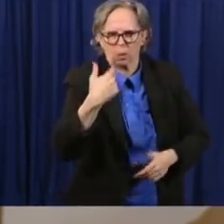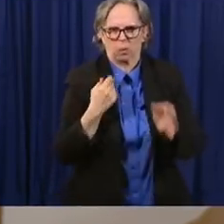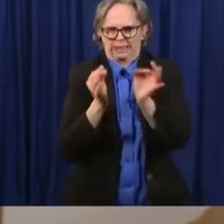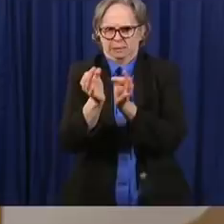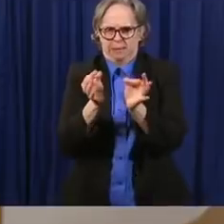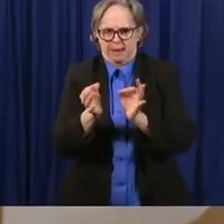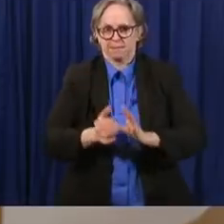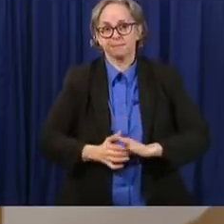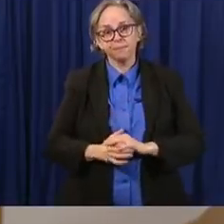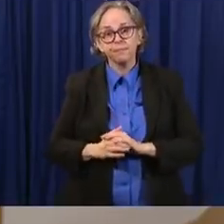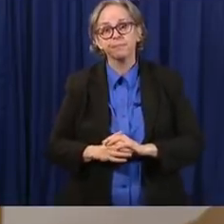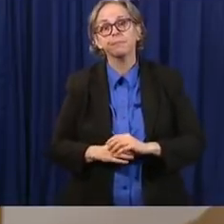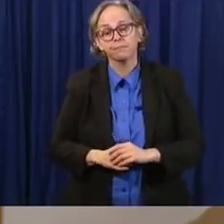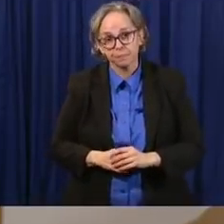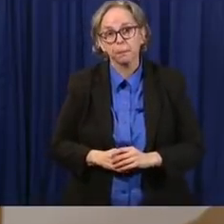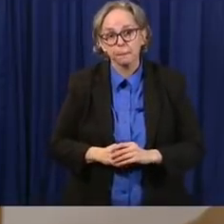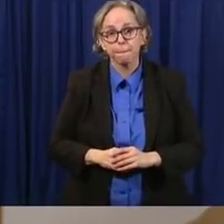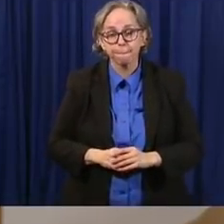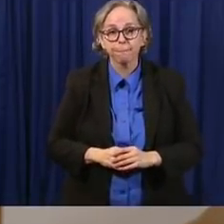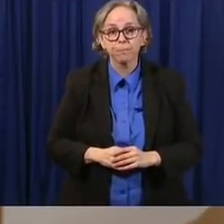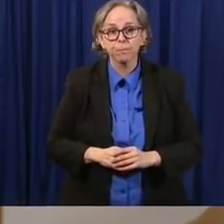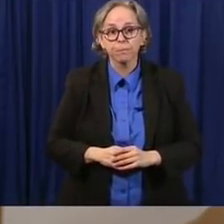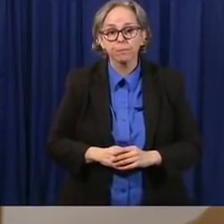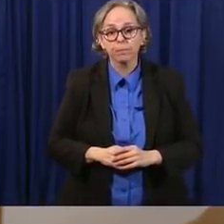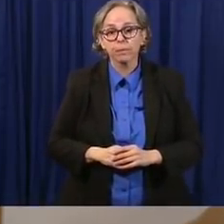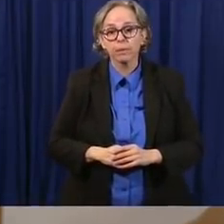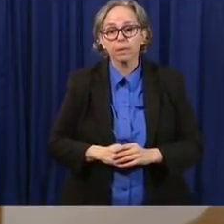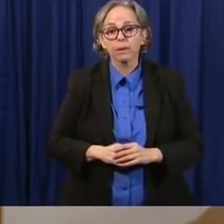what that actually represents.